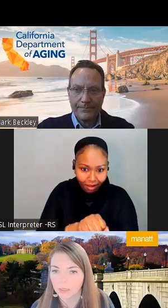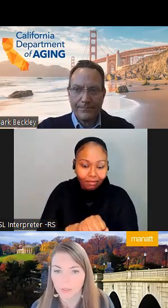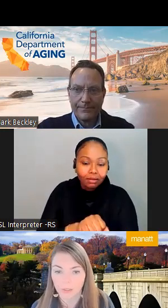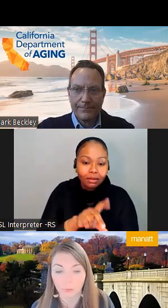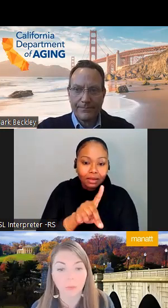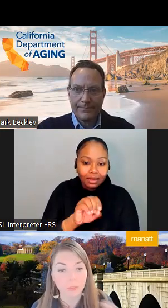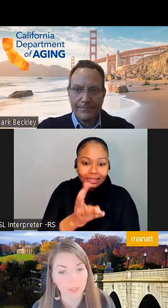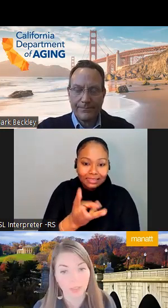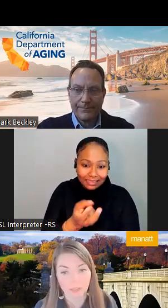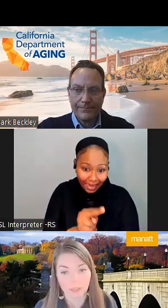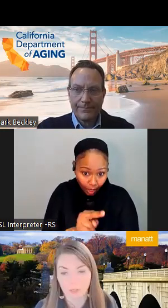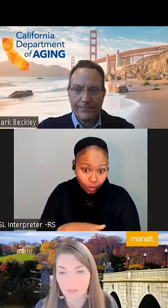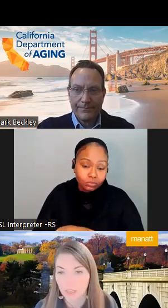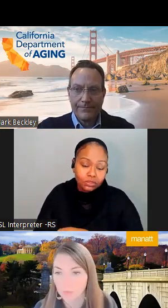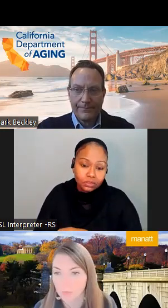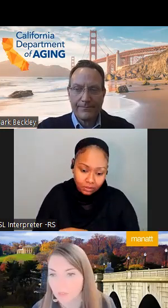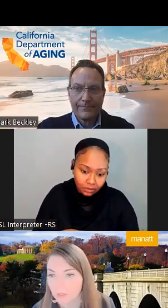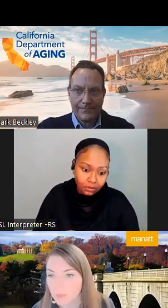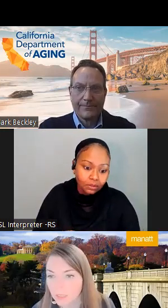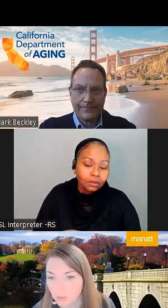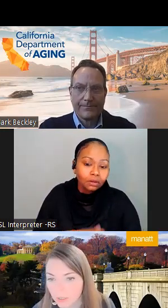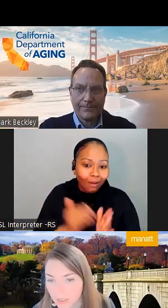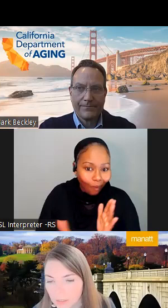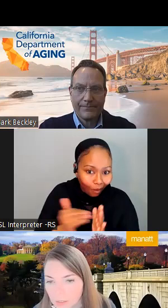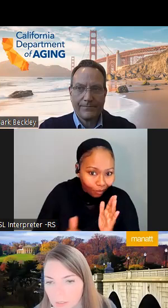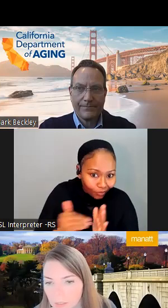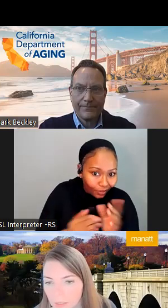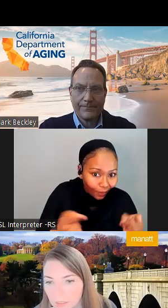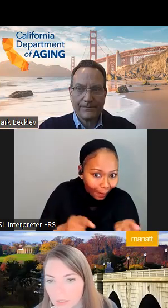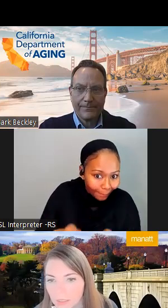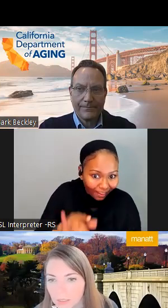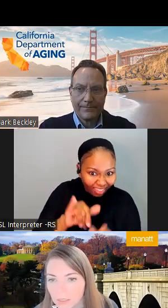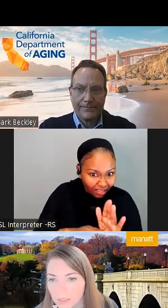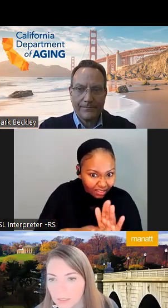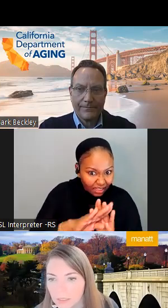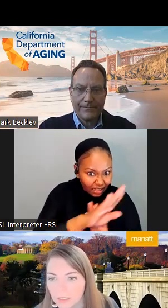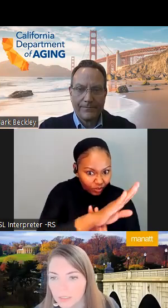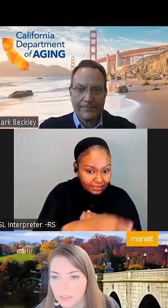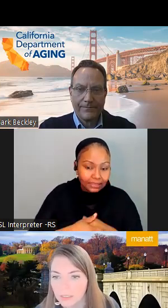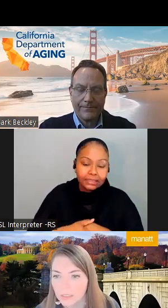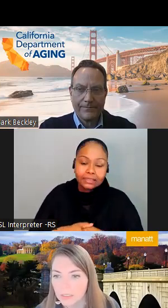be, that the frequency of lockdowns appears to be increasing.